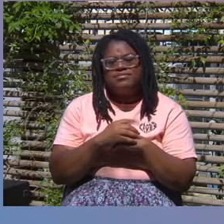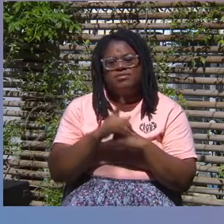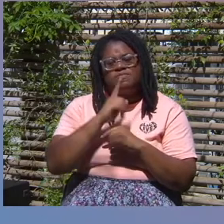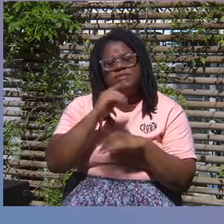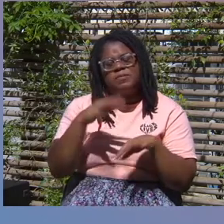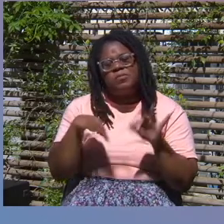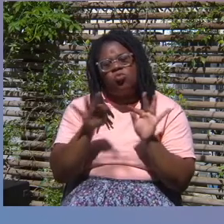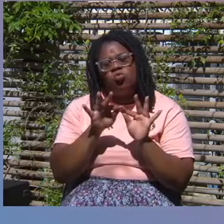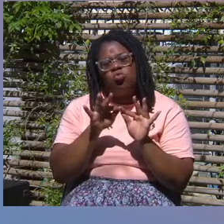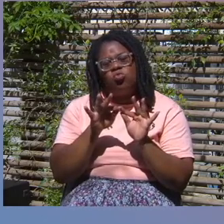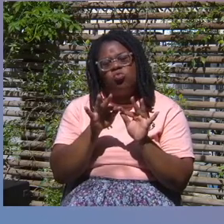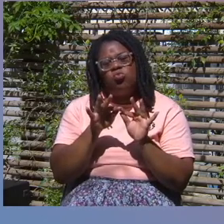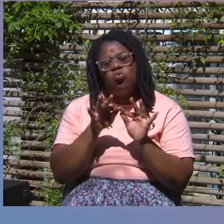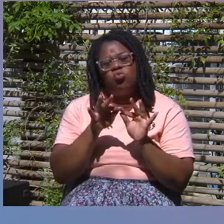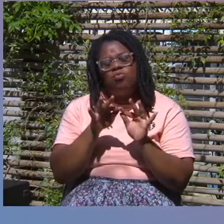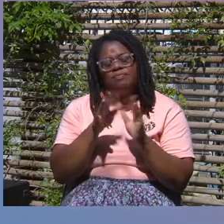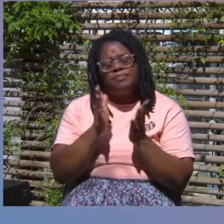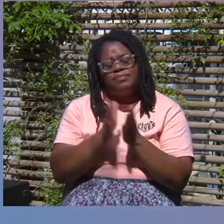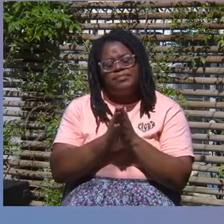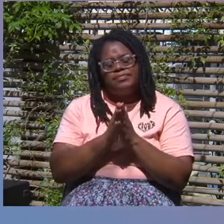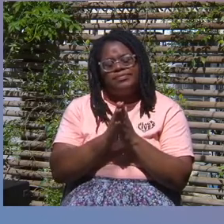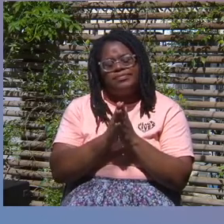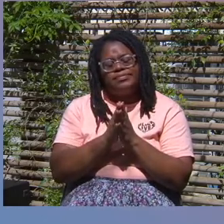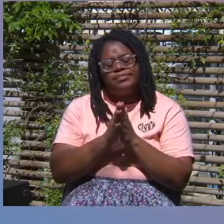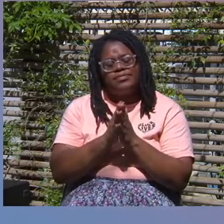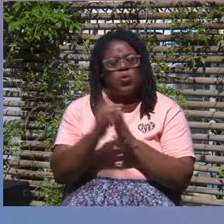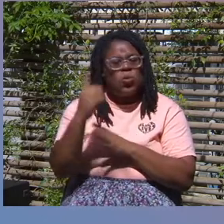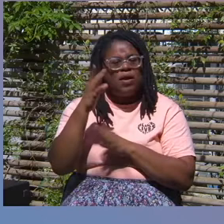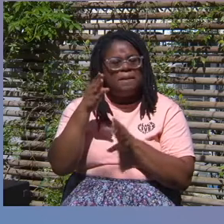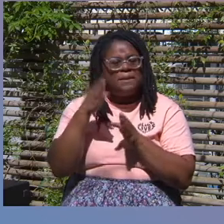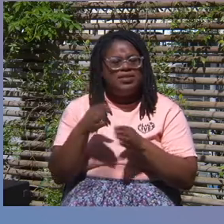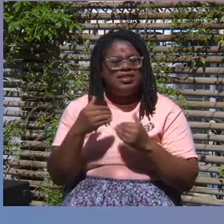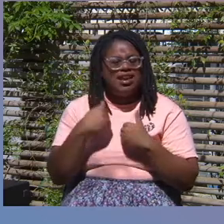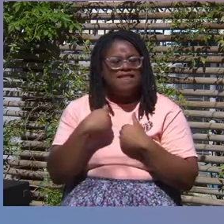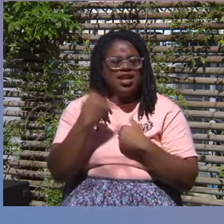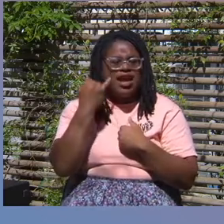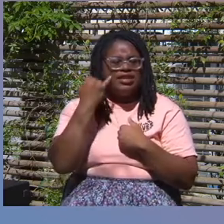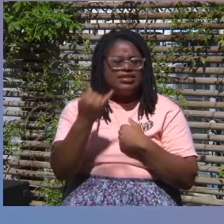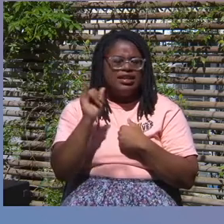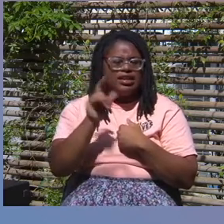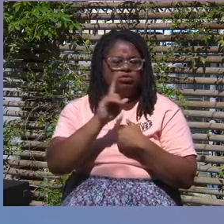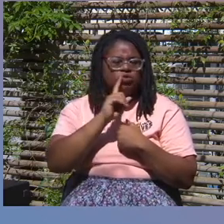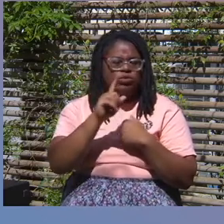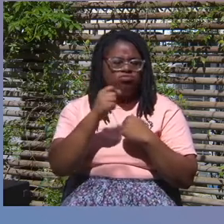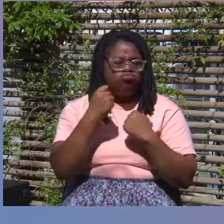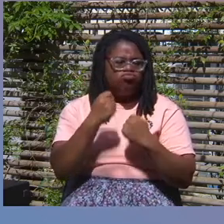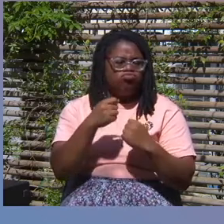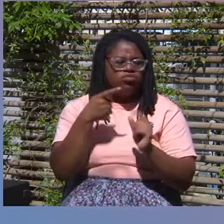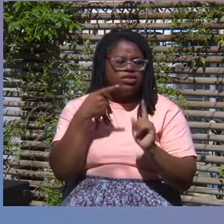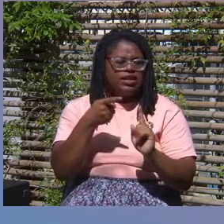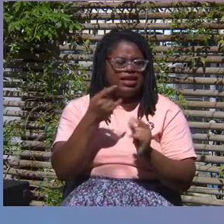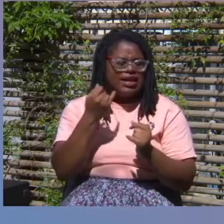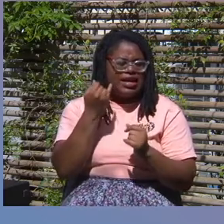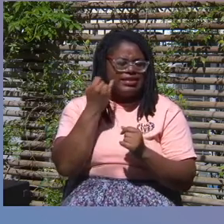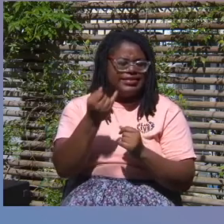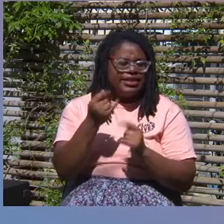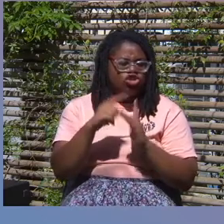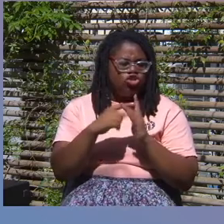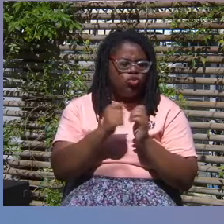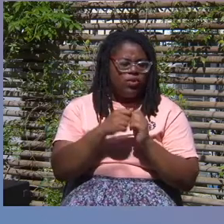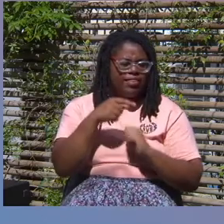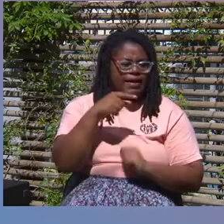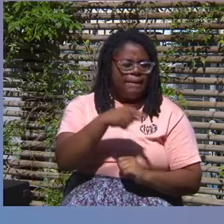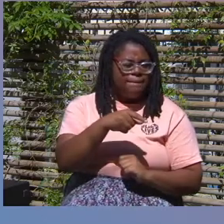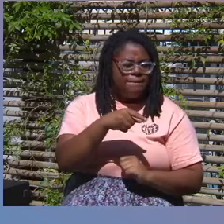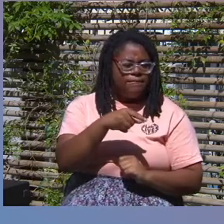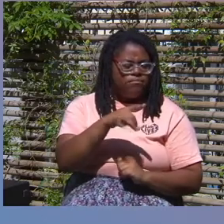It was important. And so one person can have an idea. That was what's strong about that movie. It starts with him